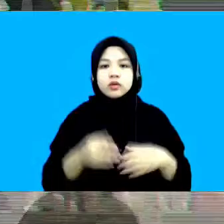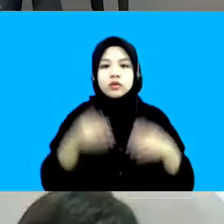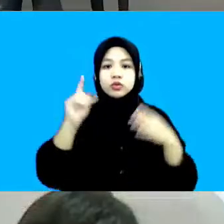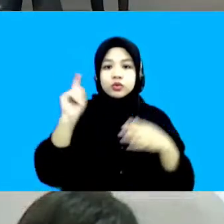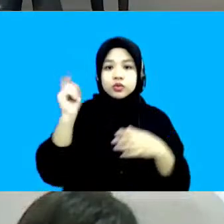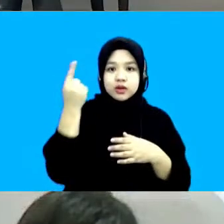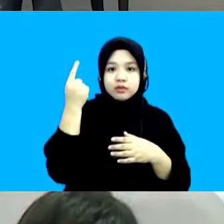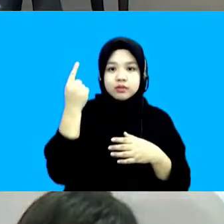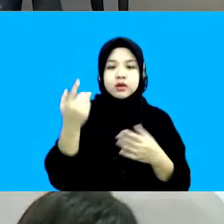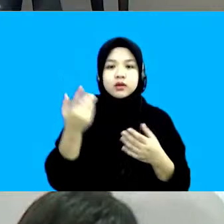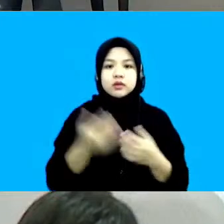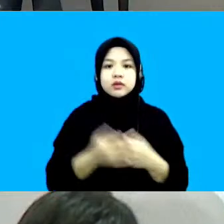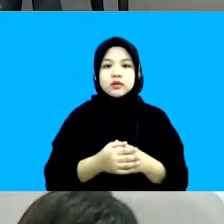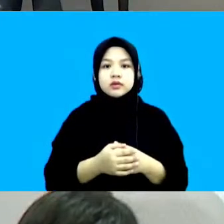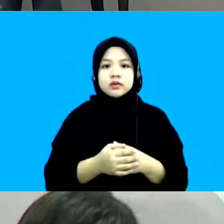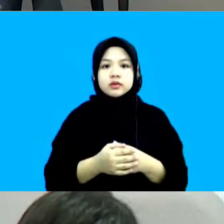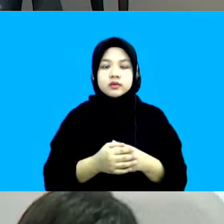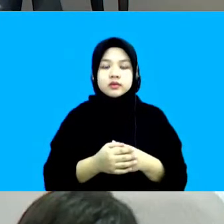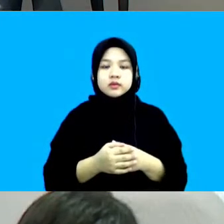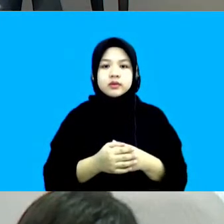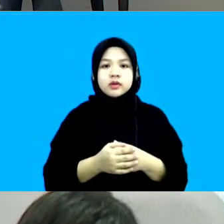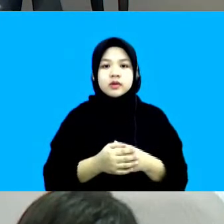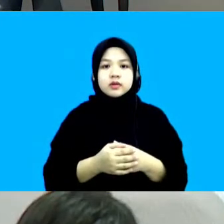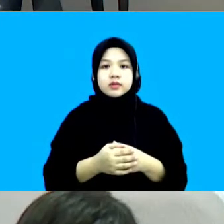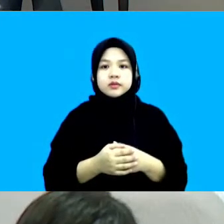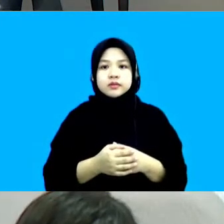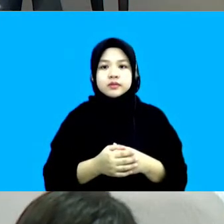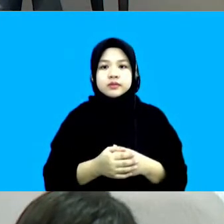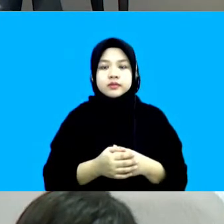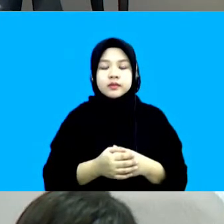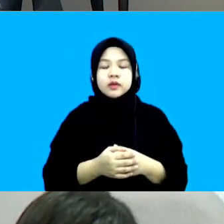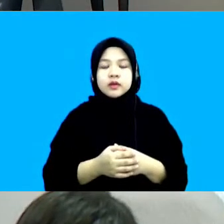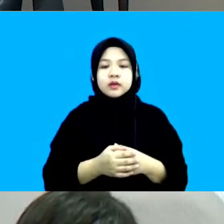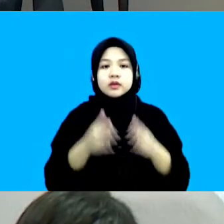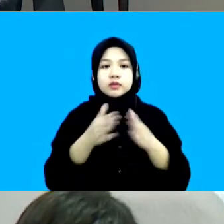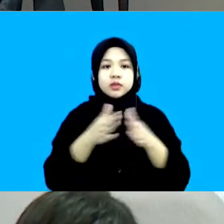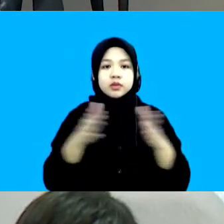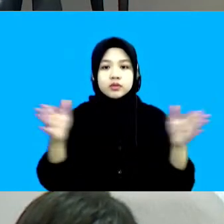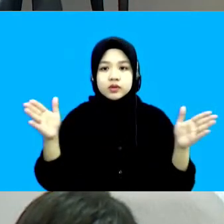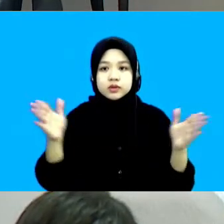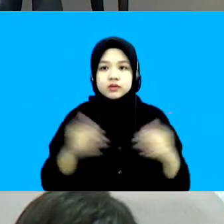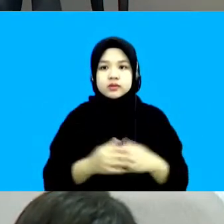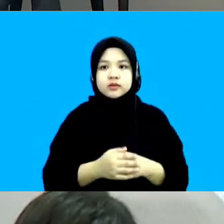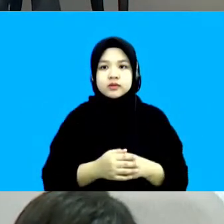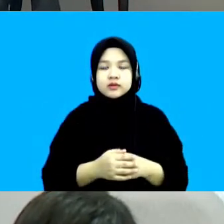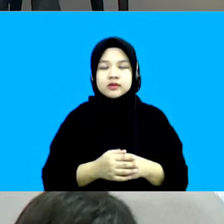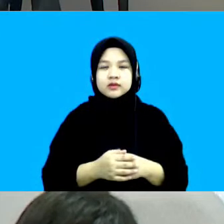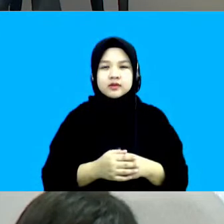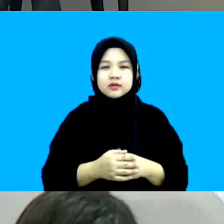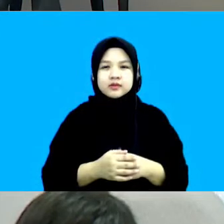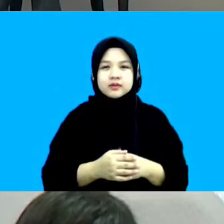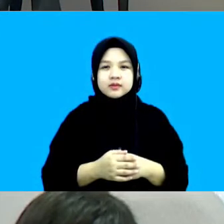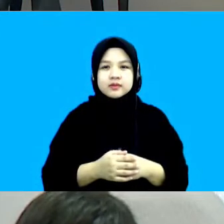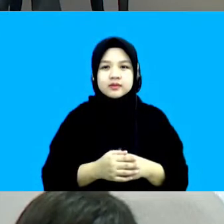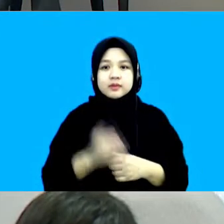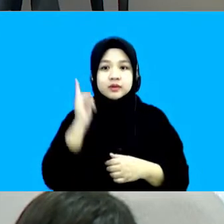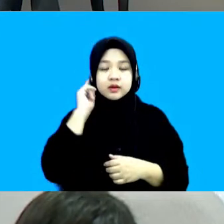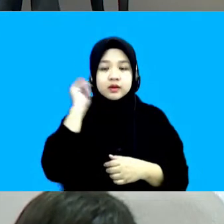again, when we talk about the policy, measurement is very important. Indicators is very important. Once we have